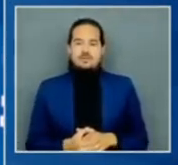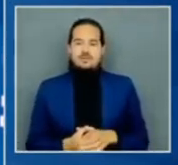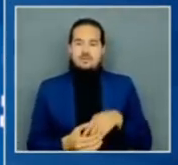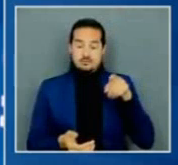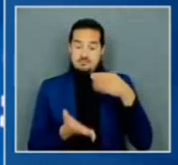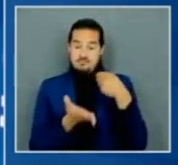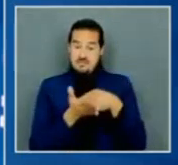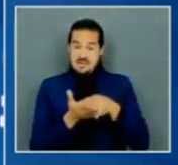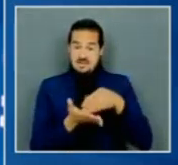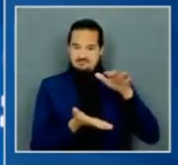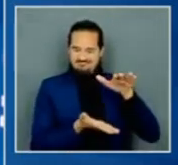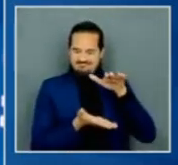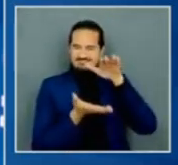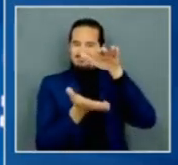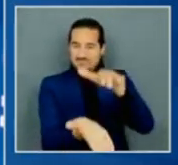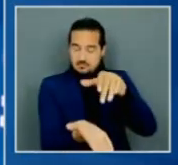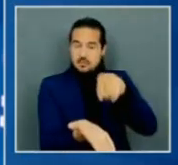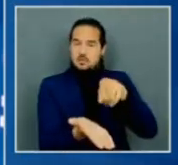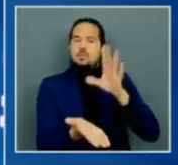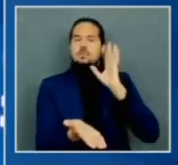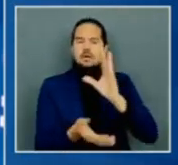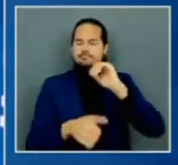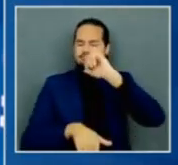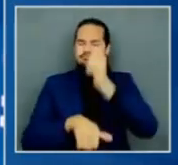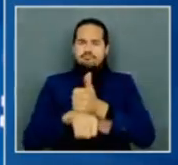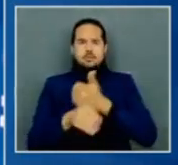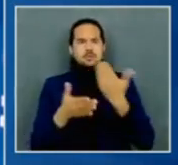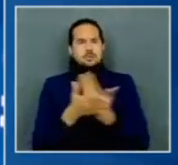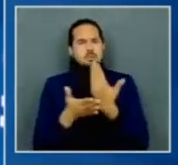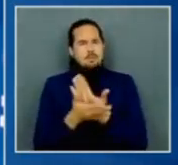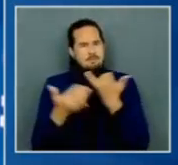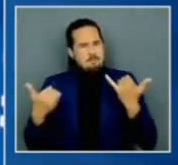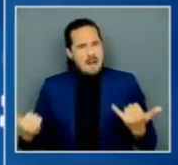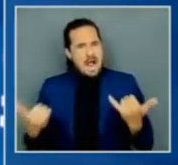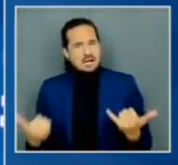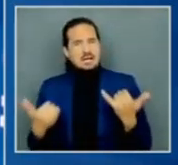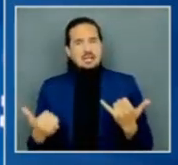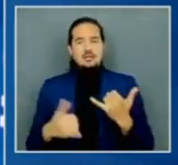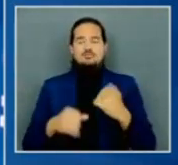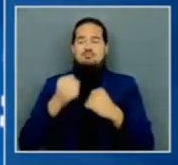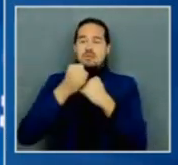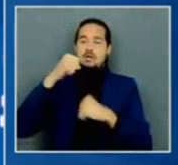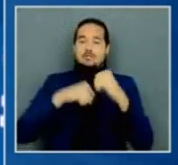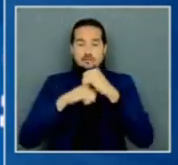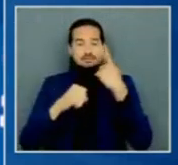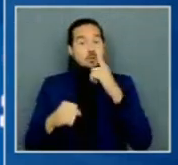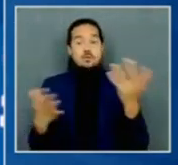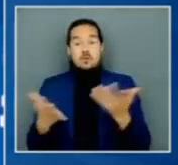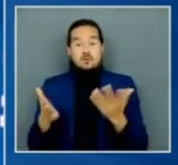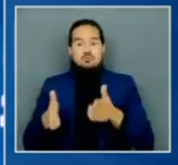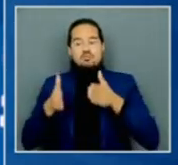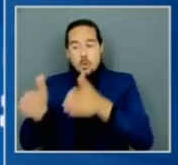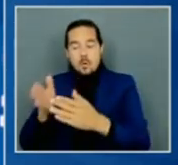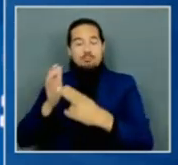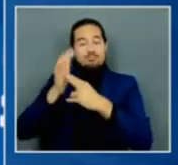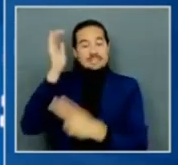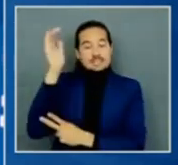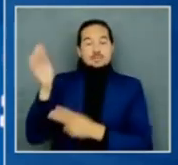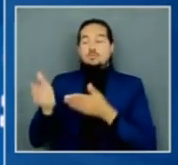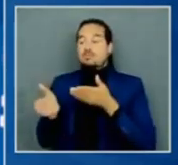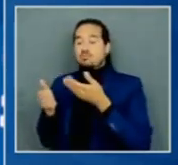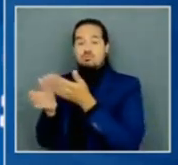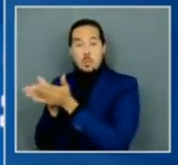billion to take us from crisis to recovery to resurgence, modernizing our transportation infrastructure, our roads, bridges, and ports, were some of our